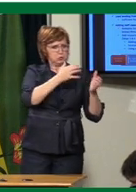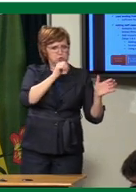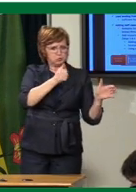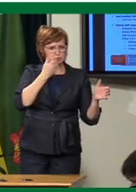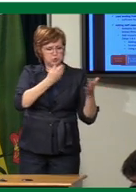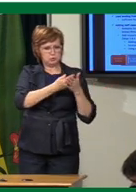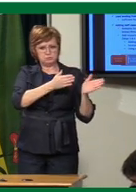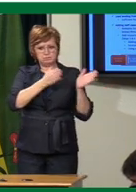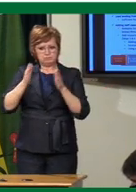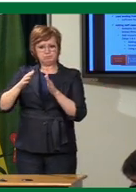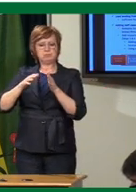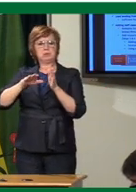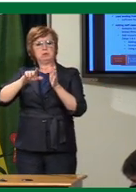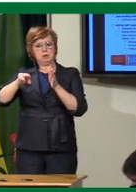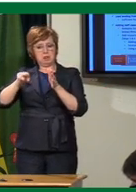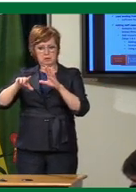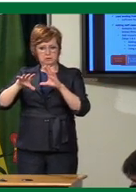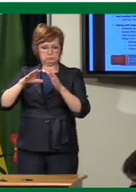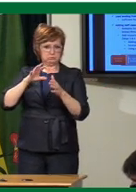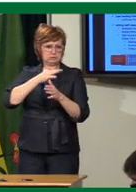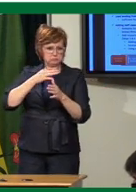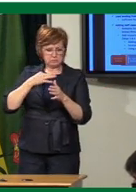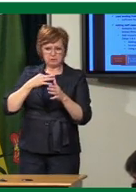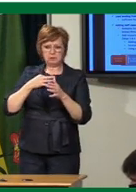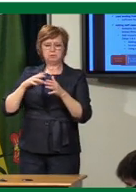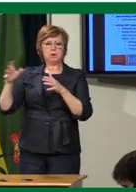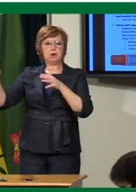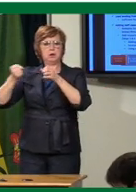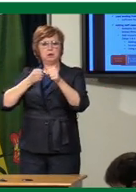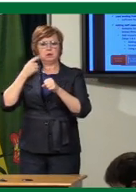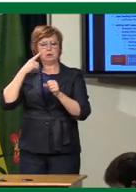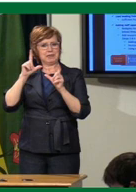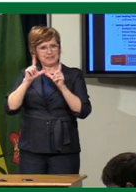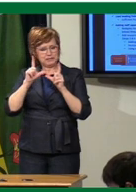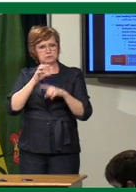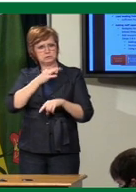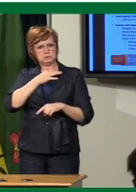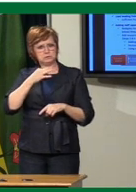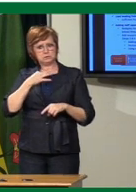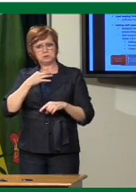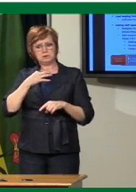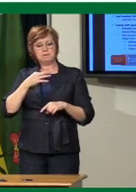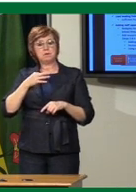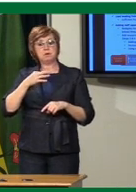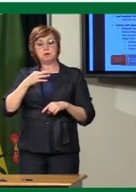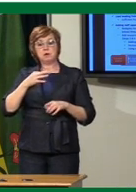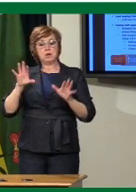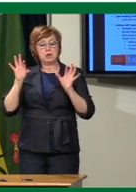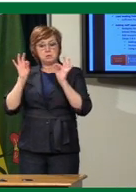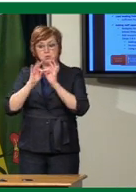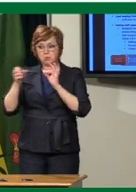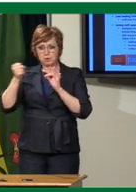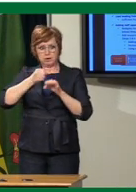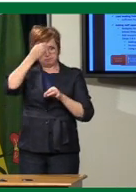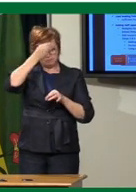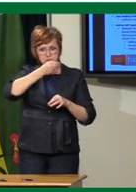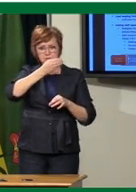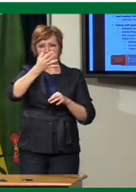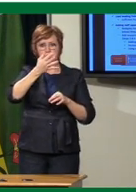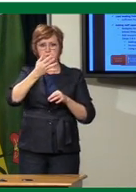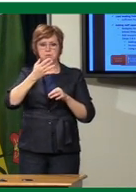be it licensed and certified staff that can perform the rapid case notification and initial notification